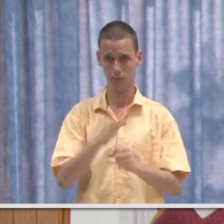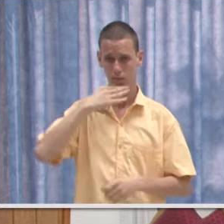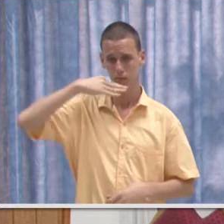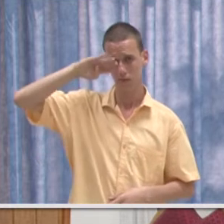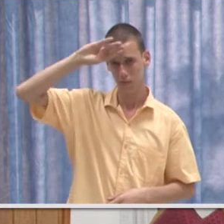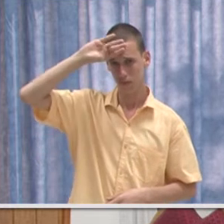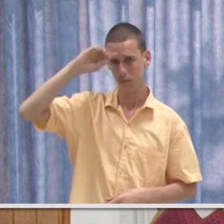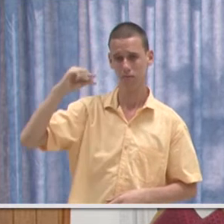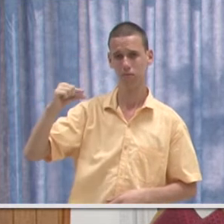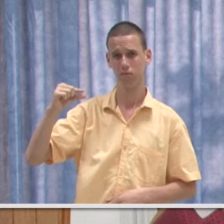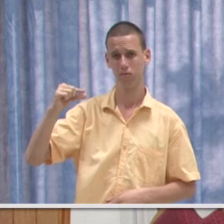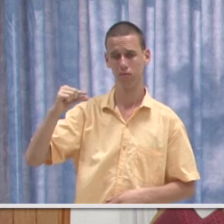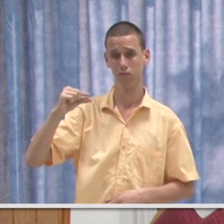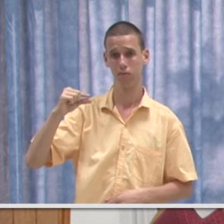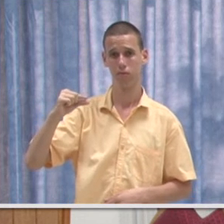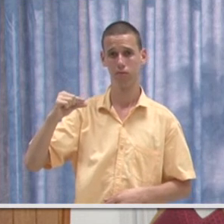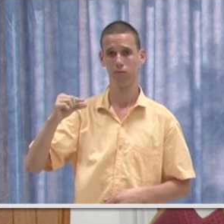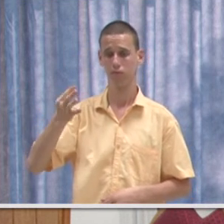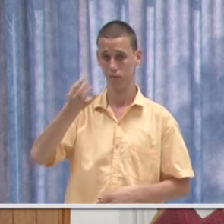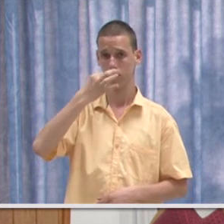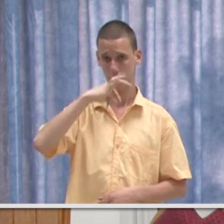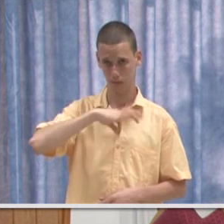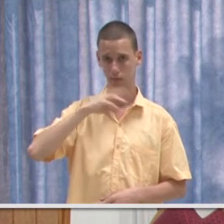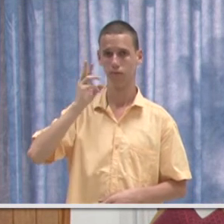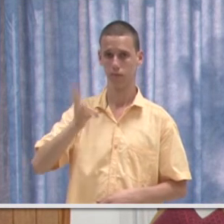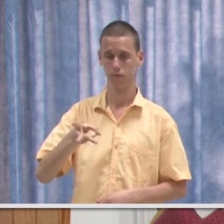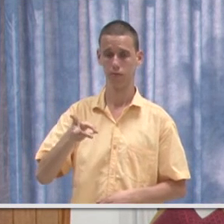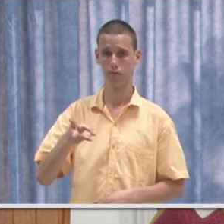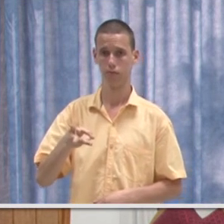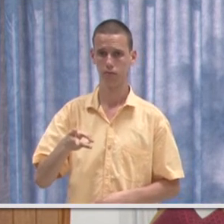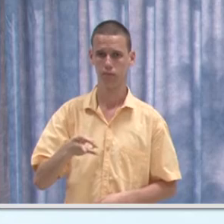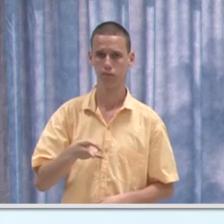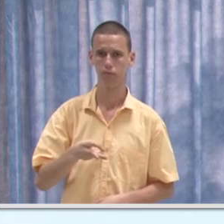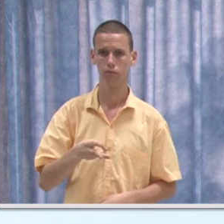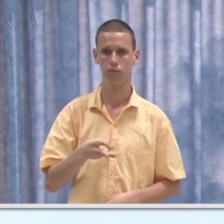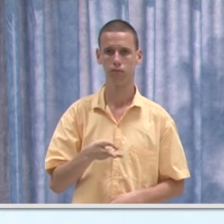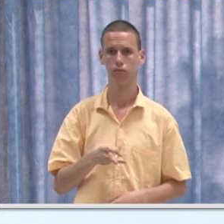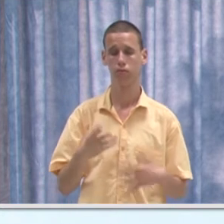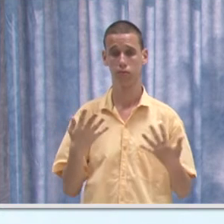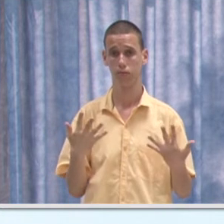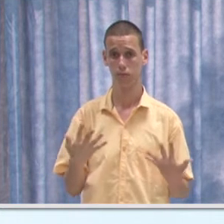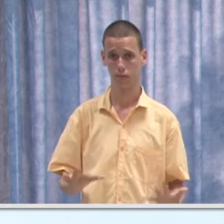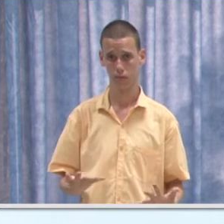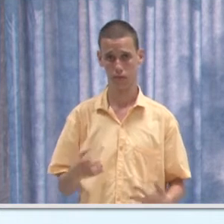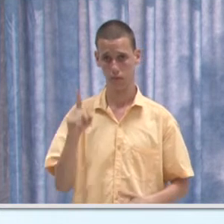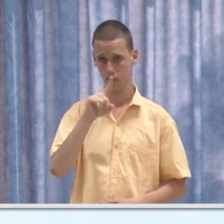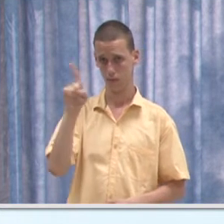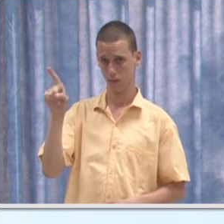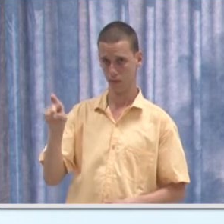and once he improved, then it was stopped. And so to confirm, there's no plans to use it in the future for